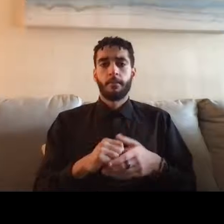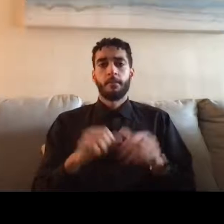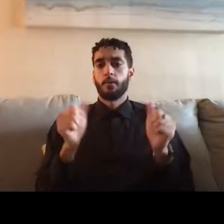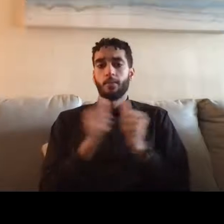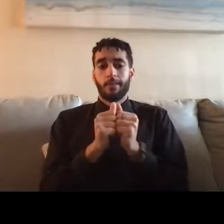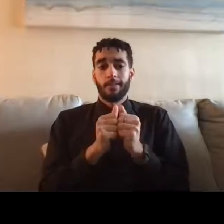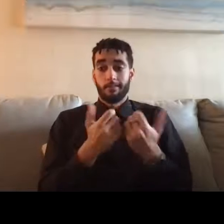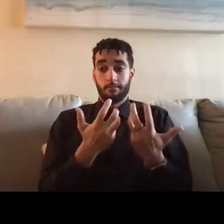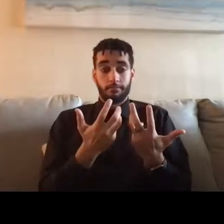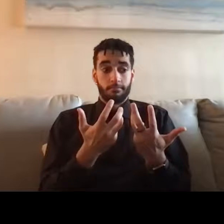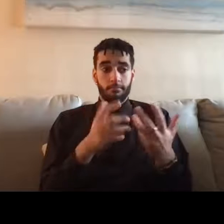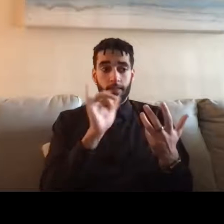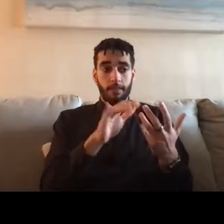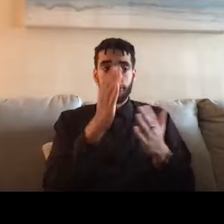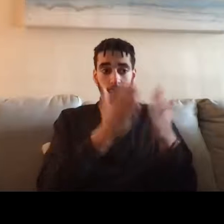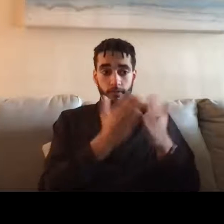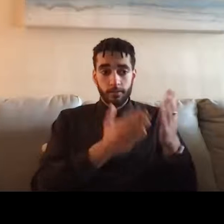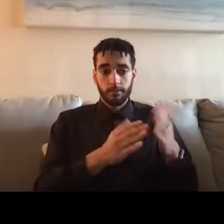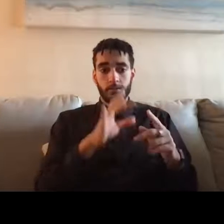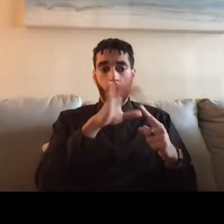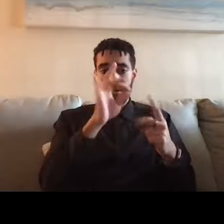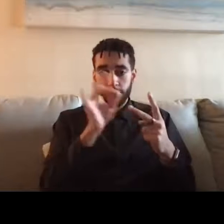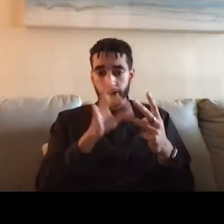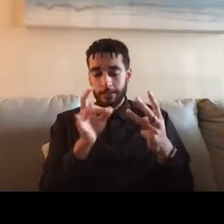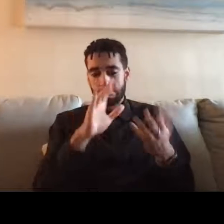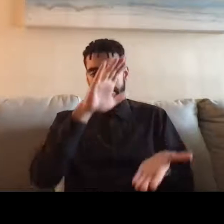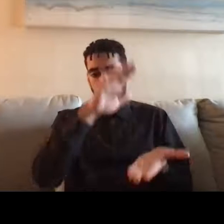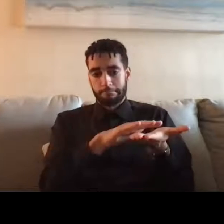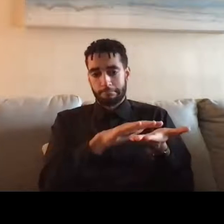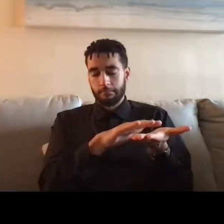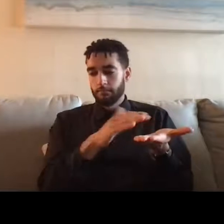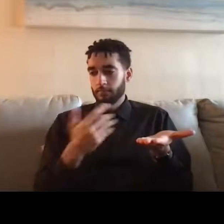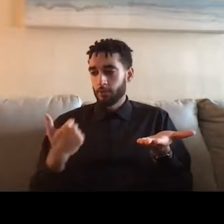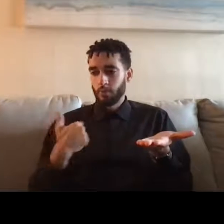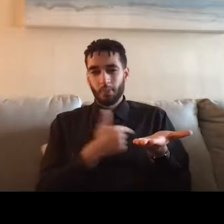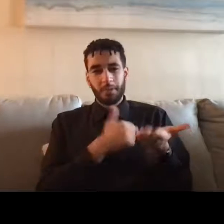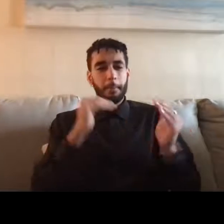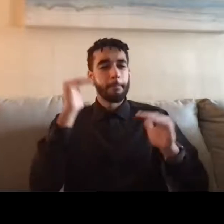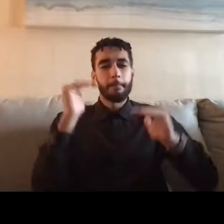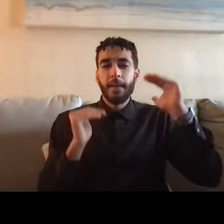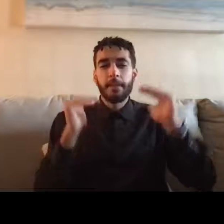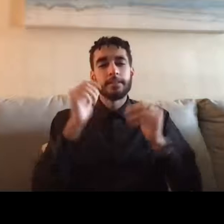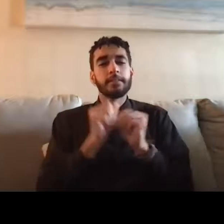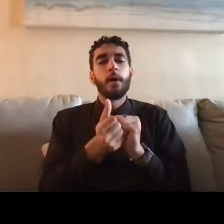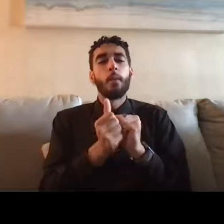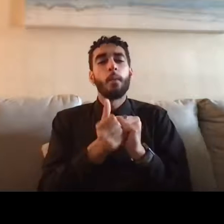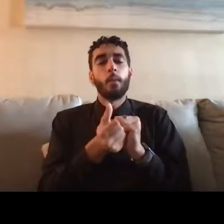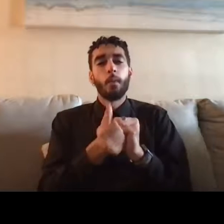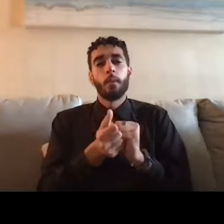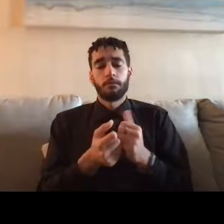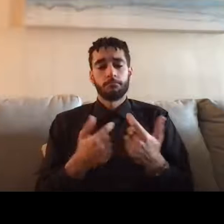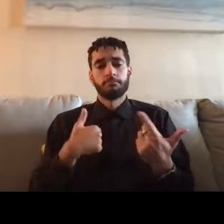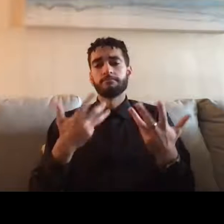of opportunities and services and people, the workforce, right? And so how do we balance that? And I just want to